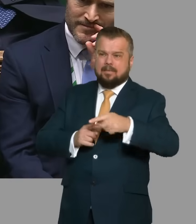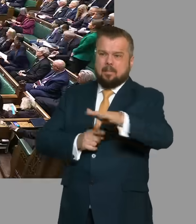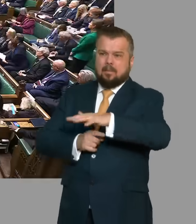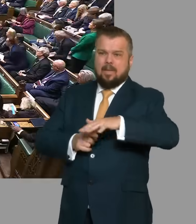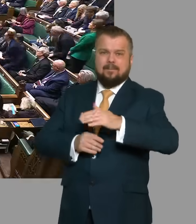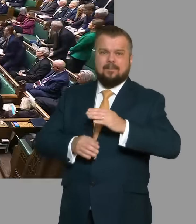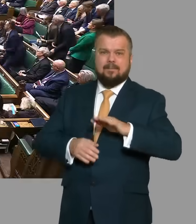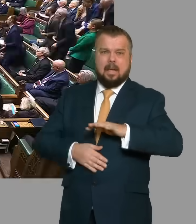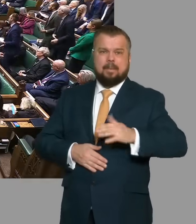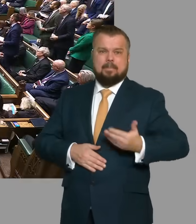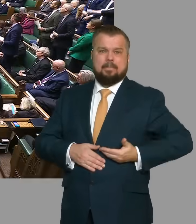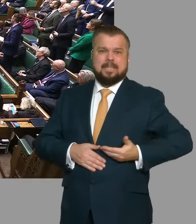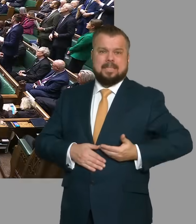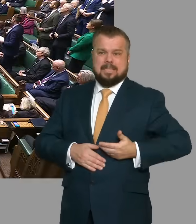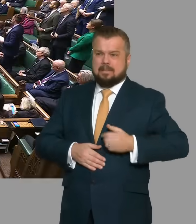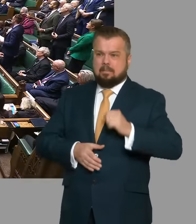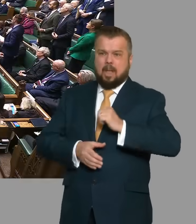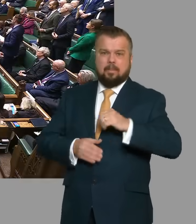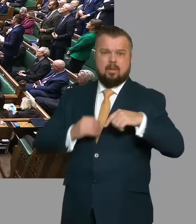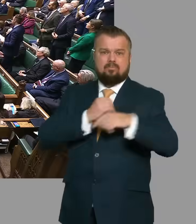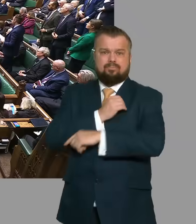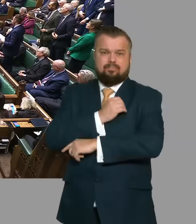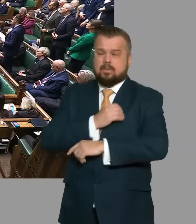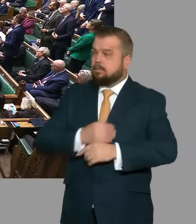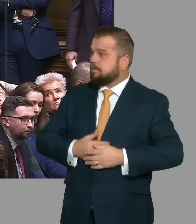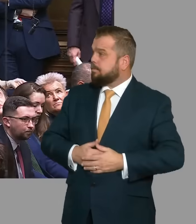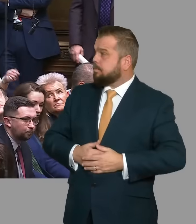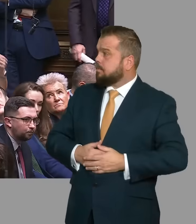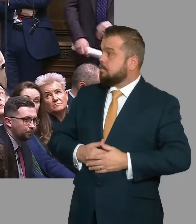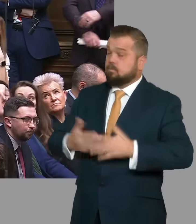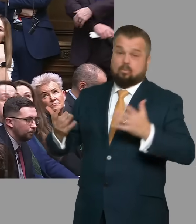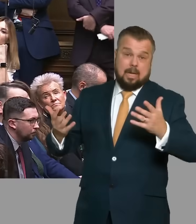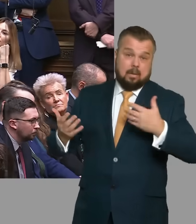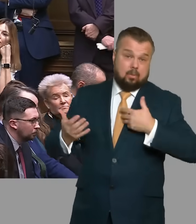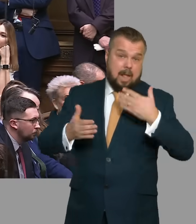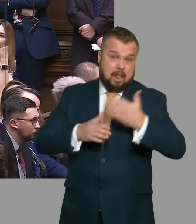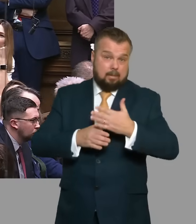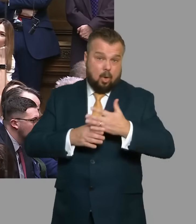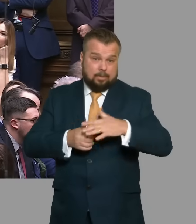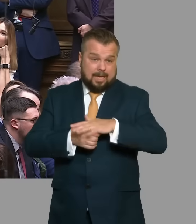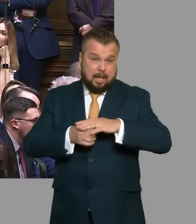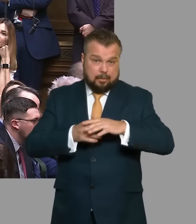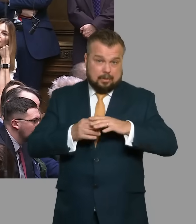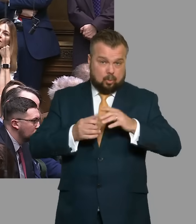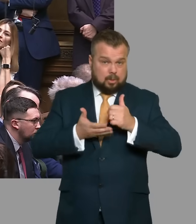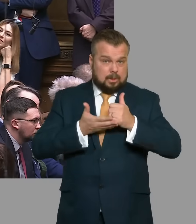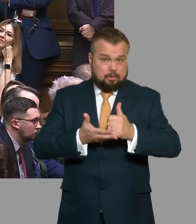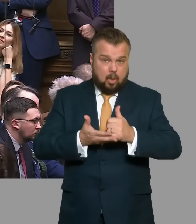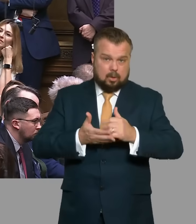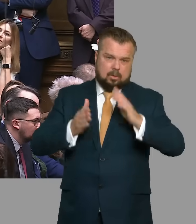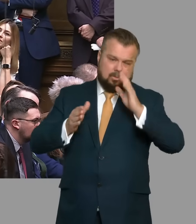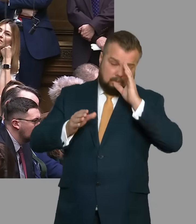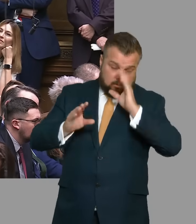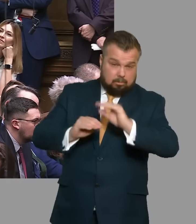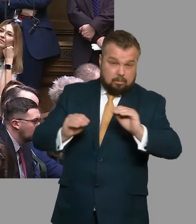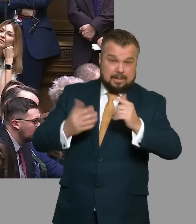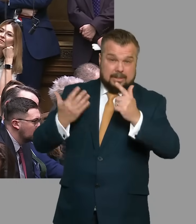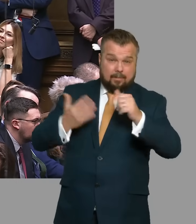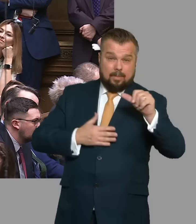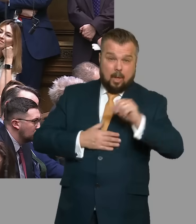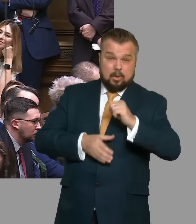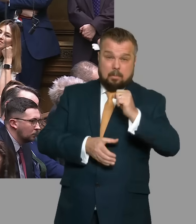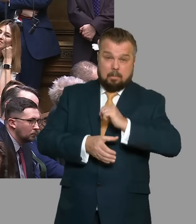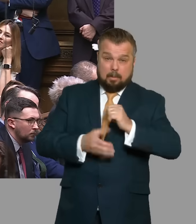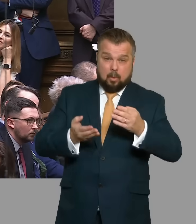Alice MacDonald. Thank you very much, Mr Speaker. Norfolk is a dental desert, causing real suffering for my constituents. I welcome government action so far,